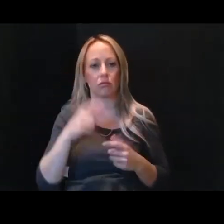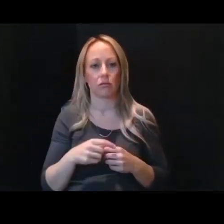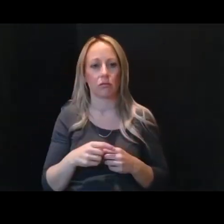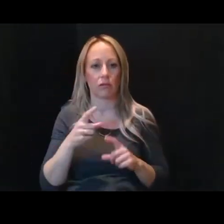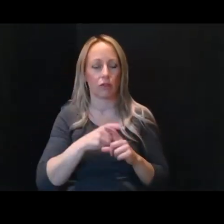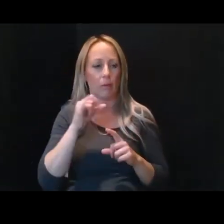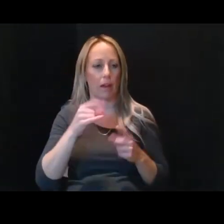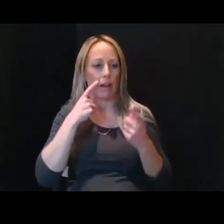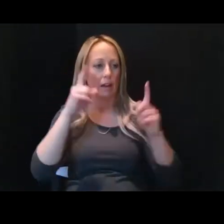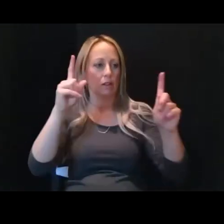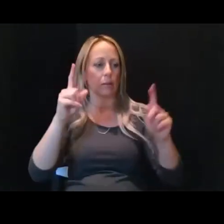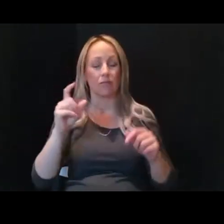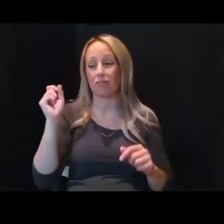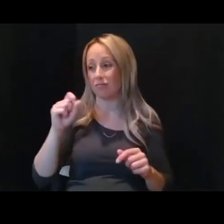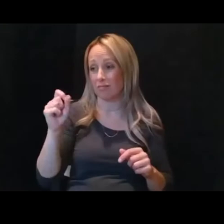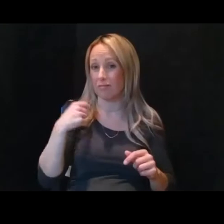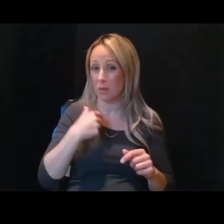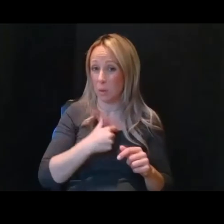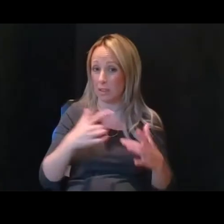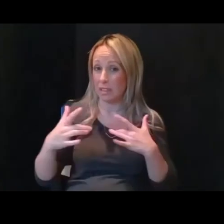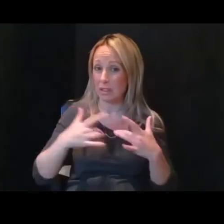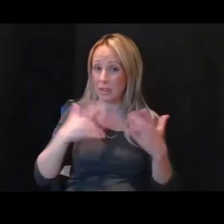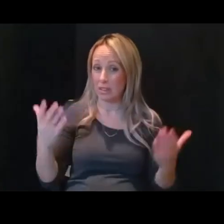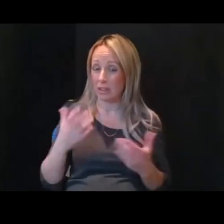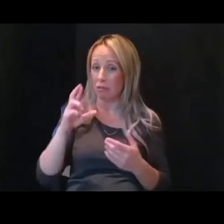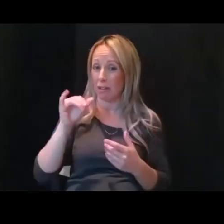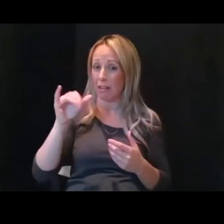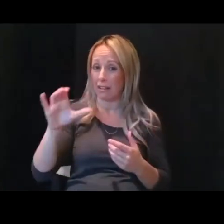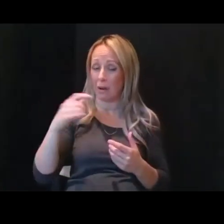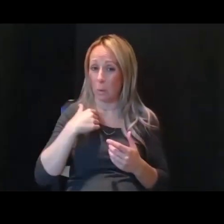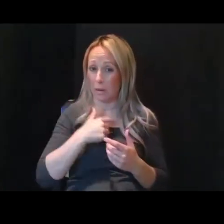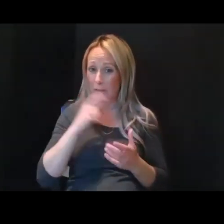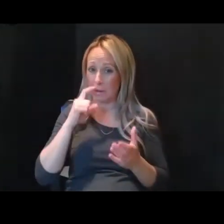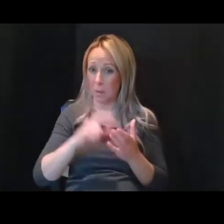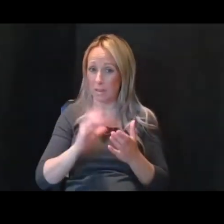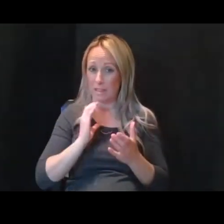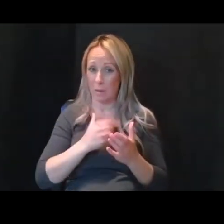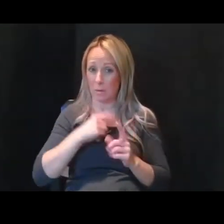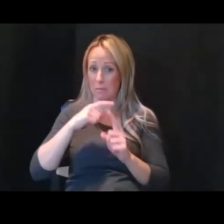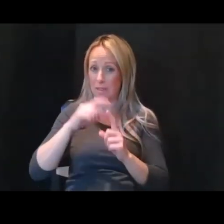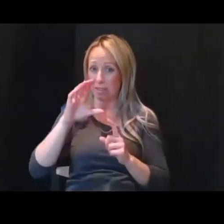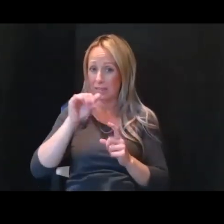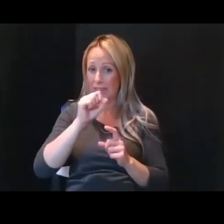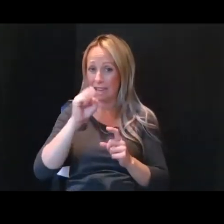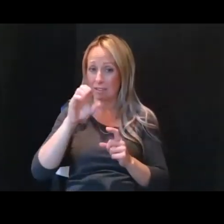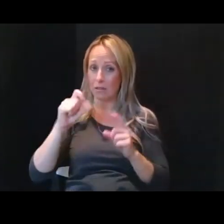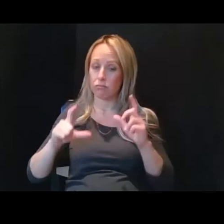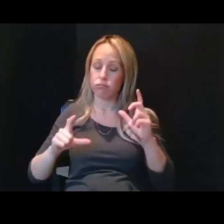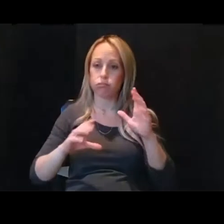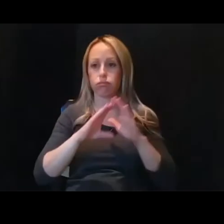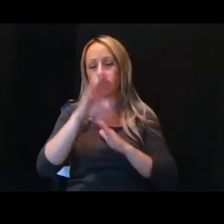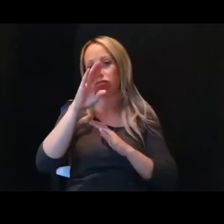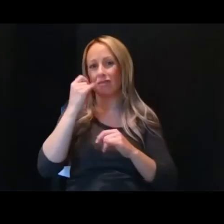We are concerned here in Rock Island County because, again, we have seen our cases skyrocketing over these last couple weeks.